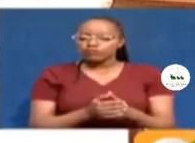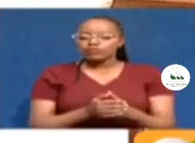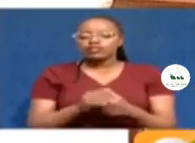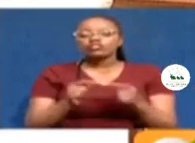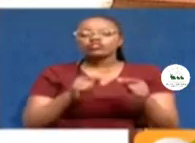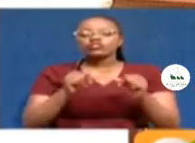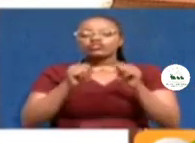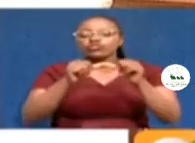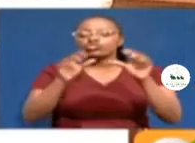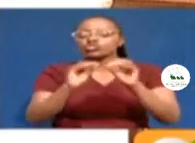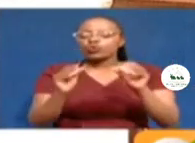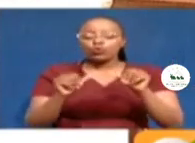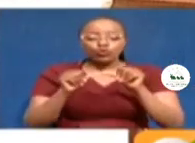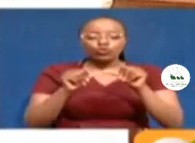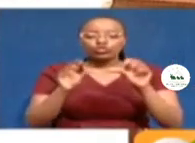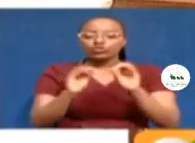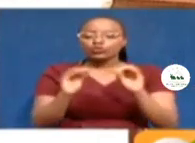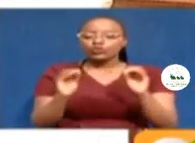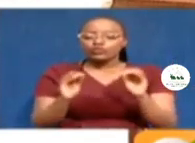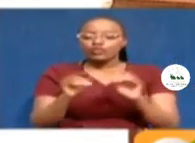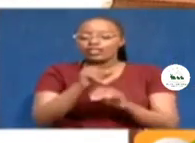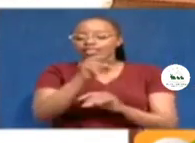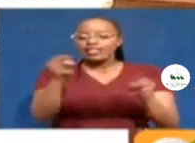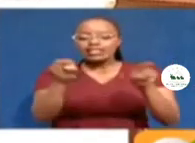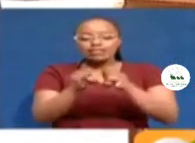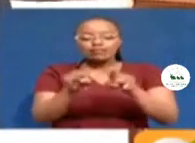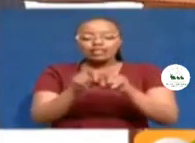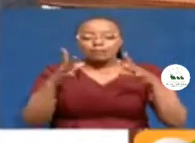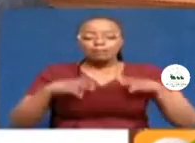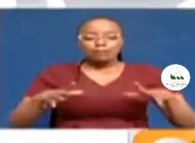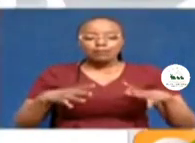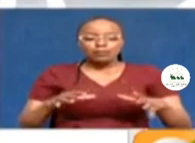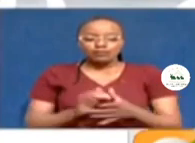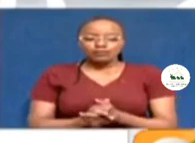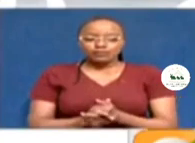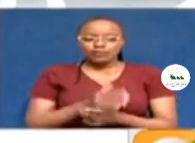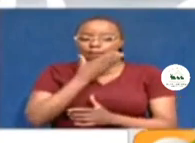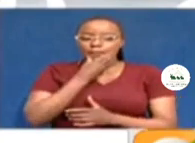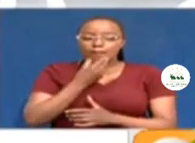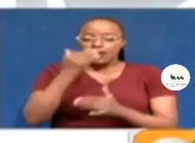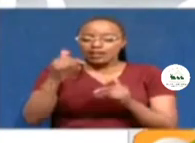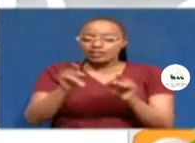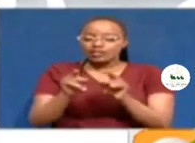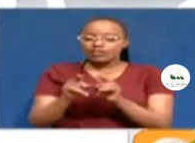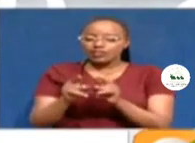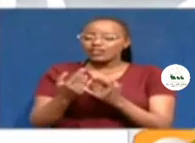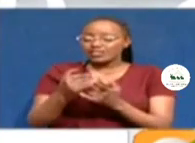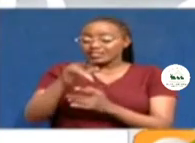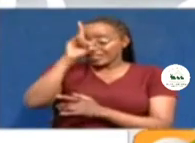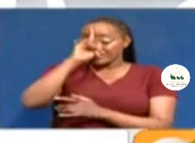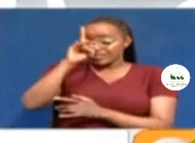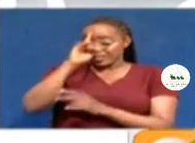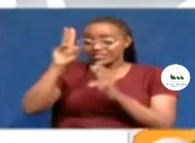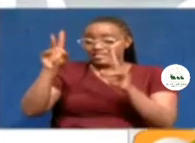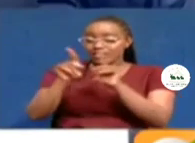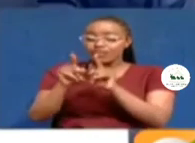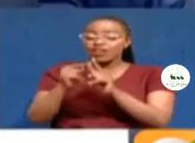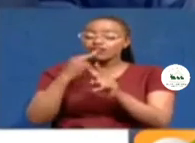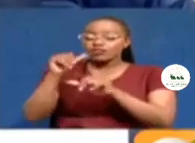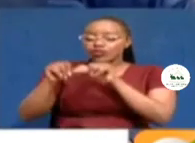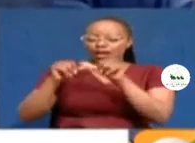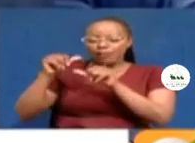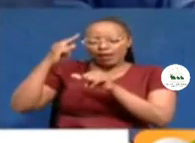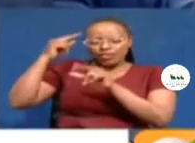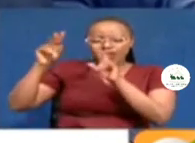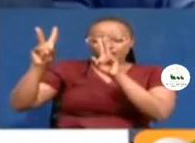proceed not, proceed not. They are the very same. Gentlemen, that's deep stuff, deep stuff. In fact, I've just thought of a phrase right